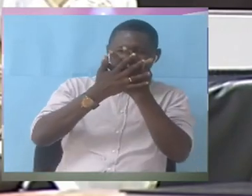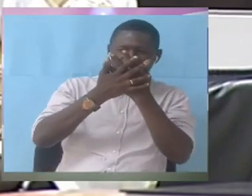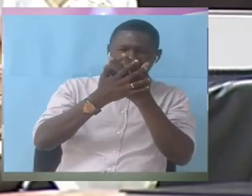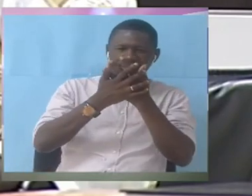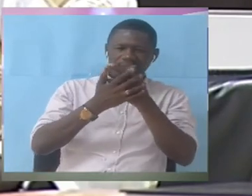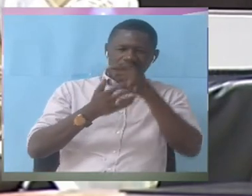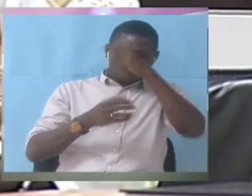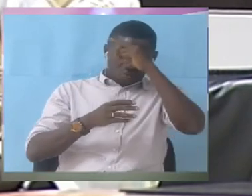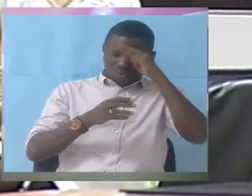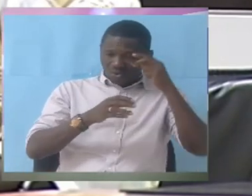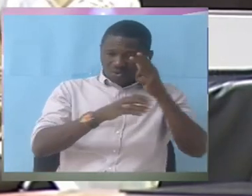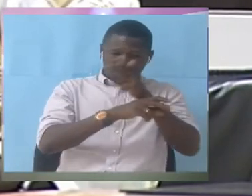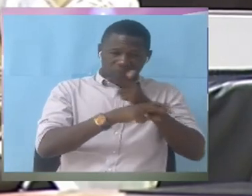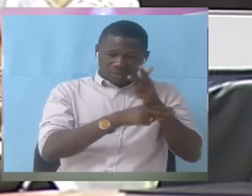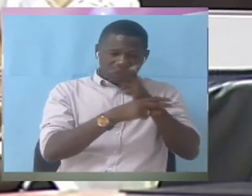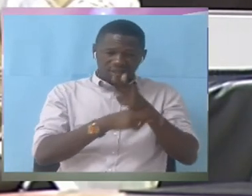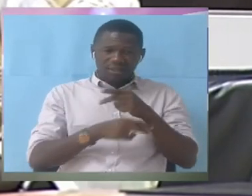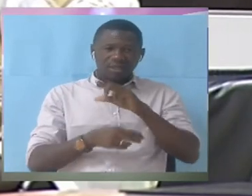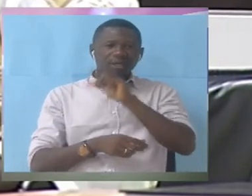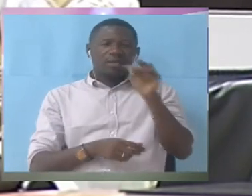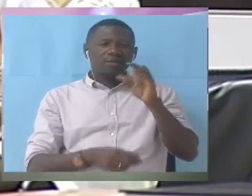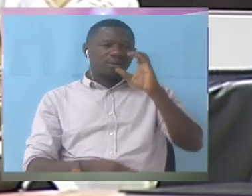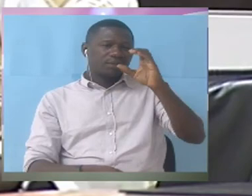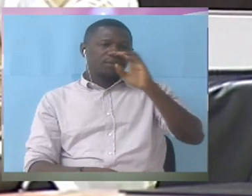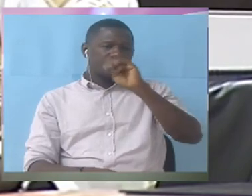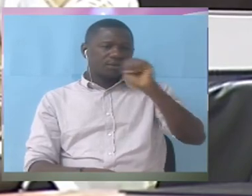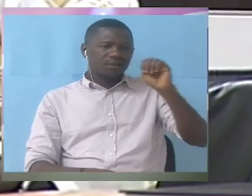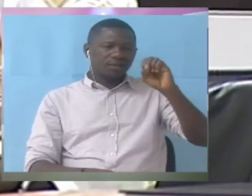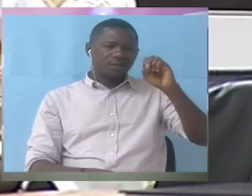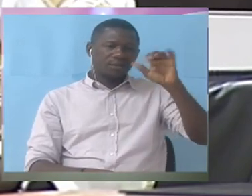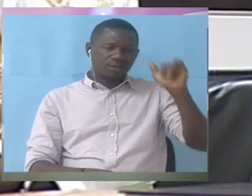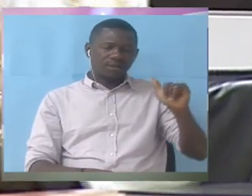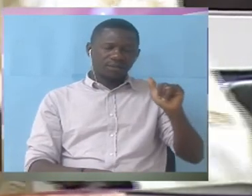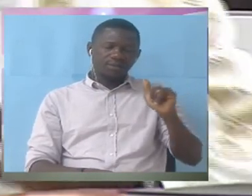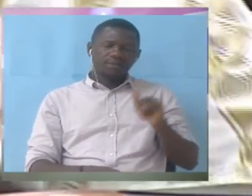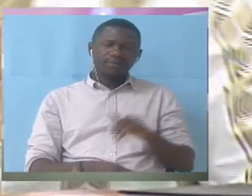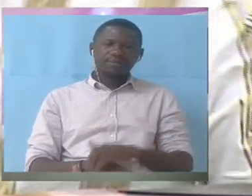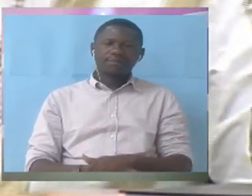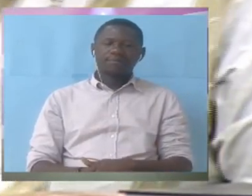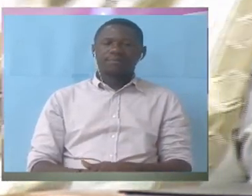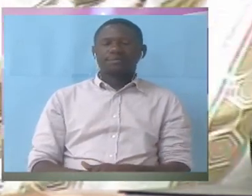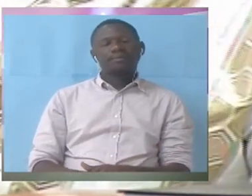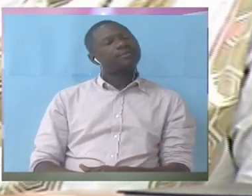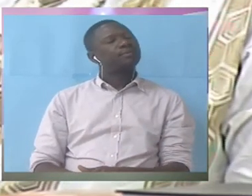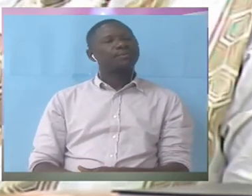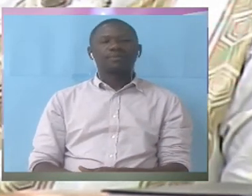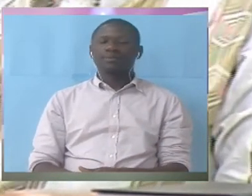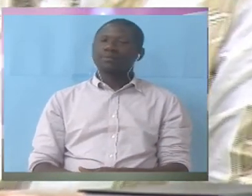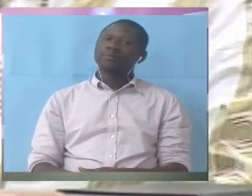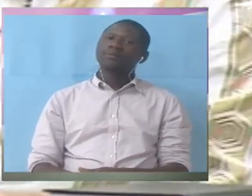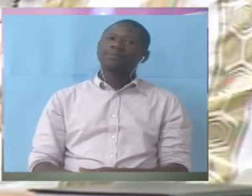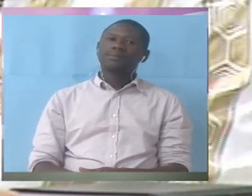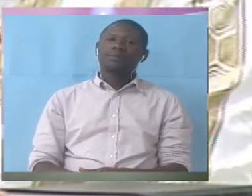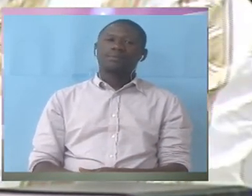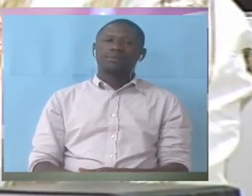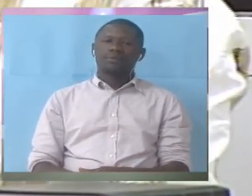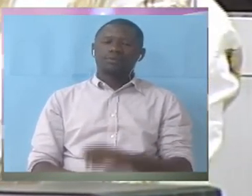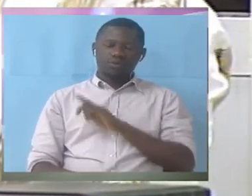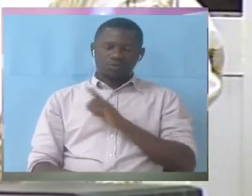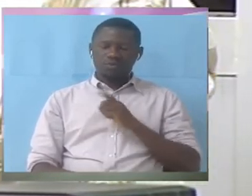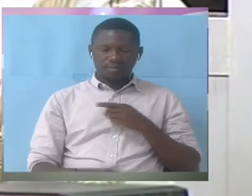nga fatalé ko ko xamné na songal nako ñu ko wax Cisse mom prison officer la dafa liggé ci kasso bi. So we